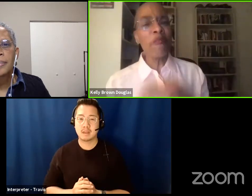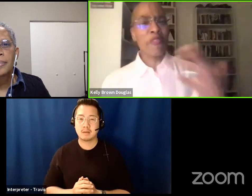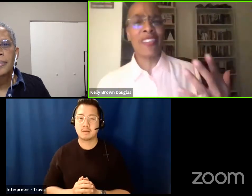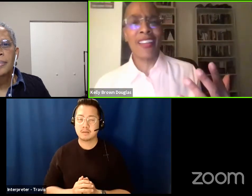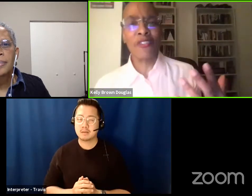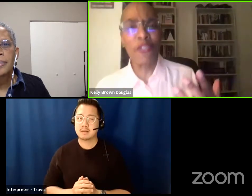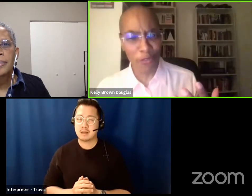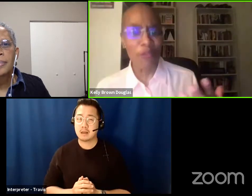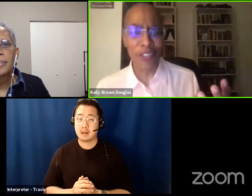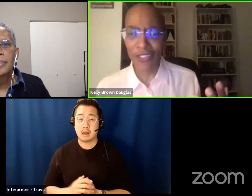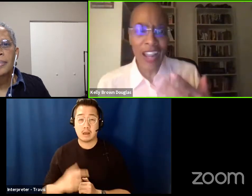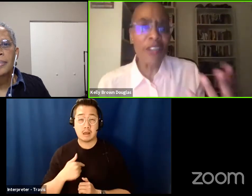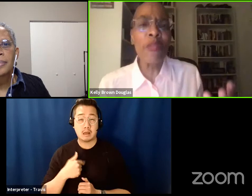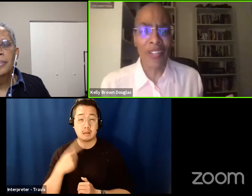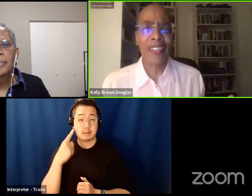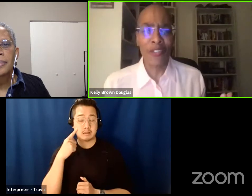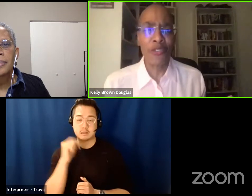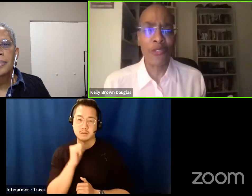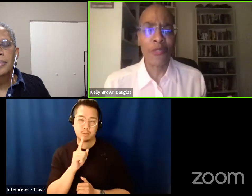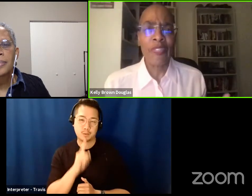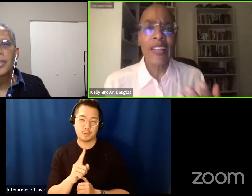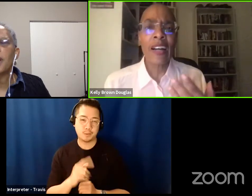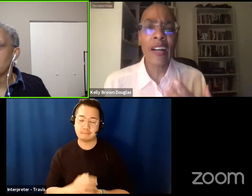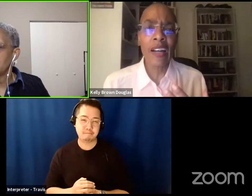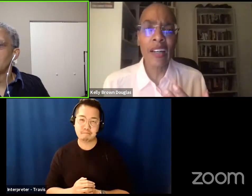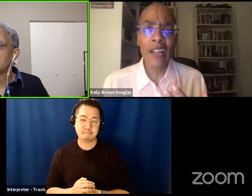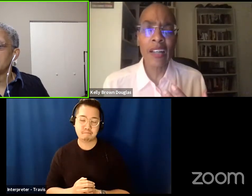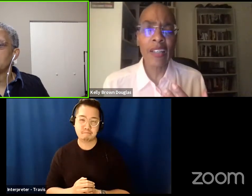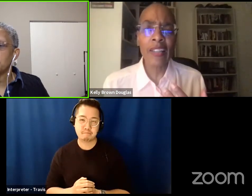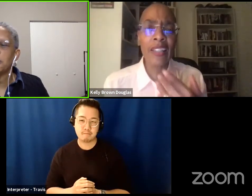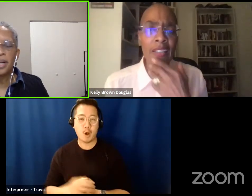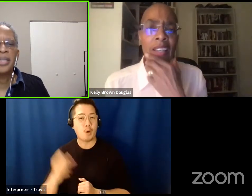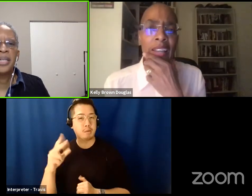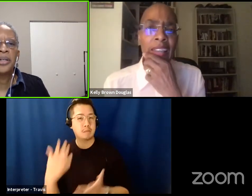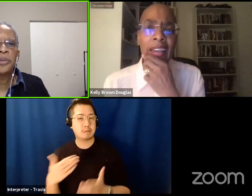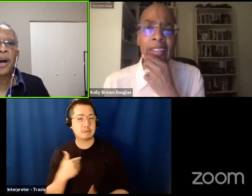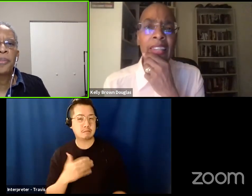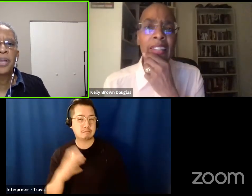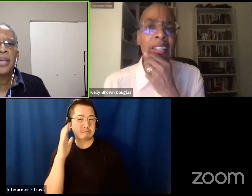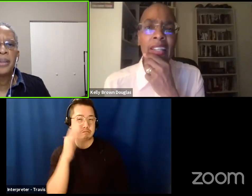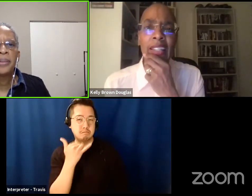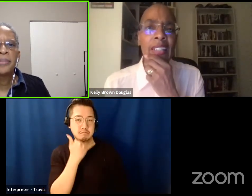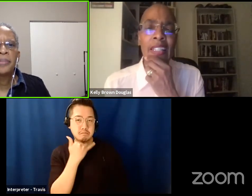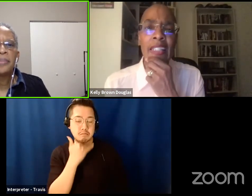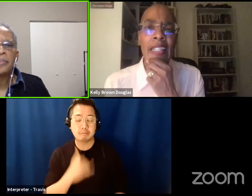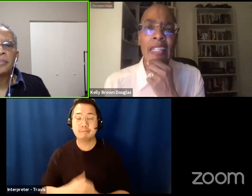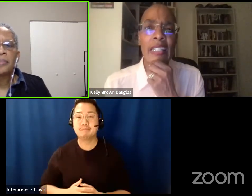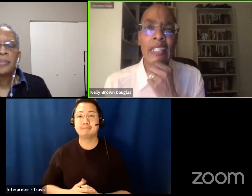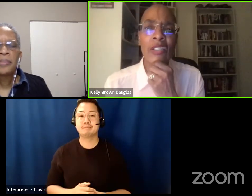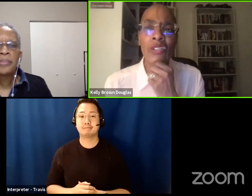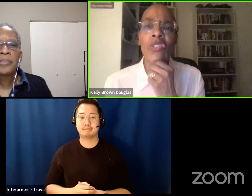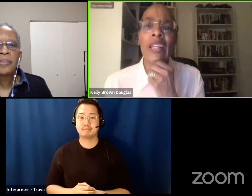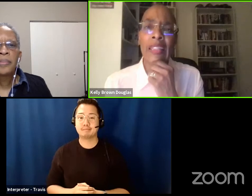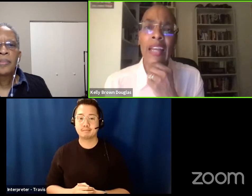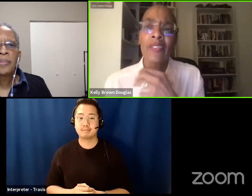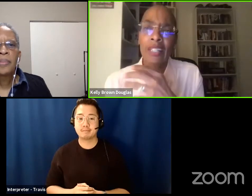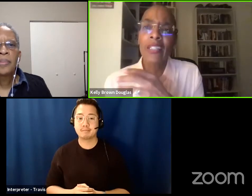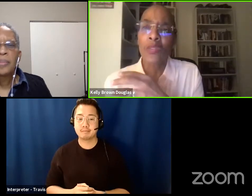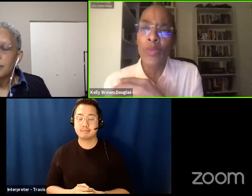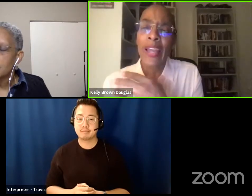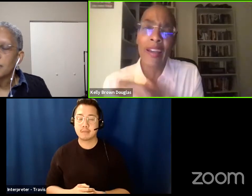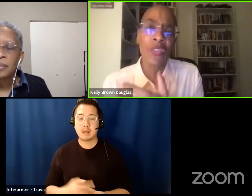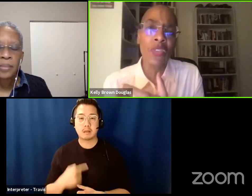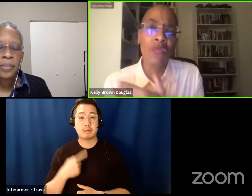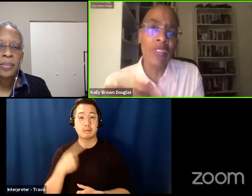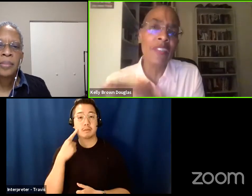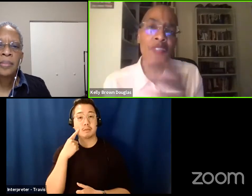I don't think that's true, and I don't think that's true. Okay, then I didn't hear you. I didn't hear you properly. In general, I think